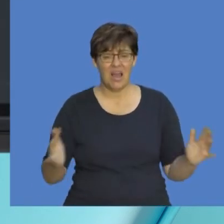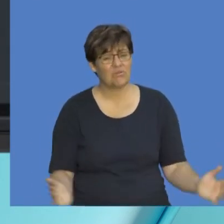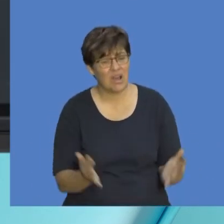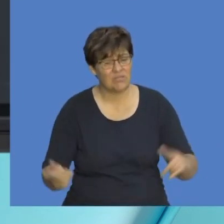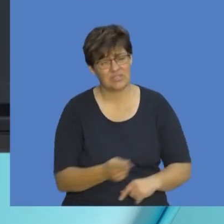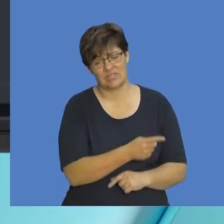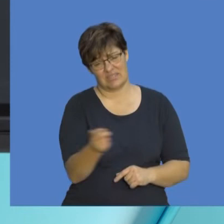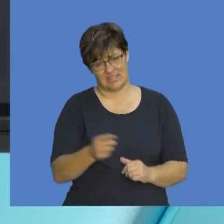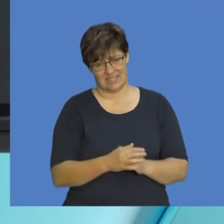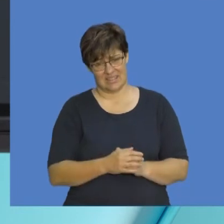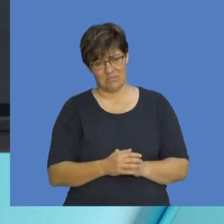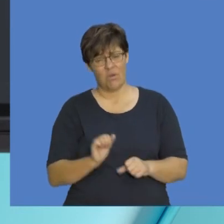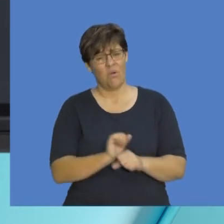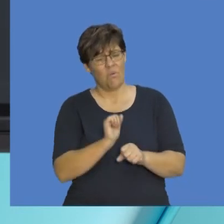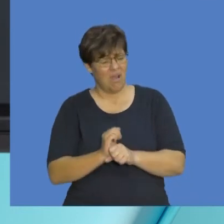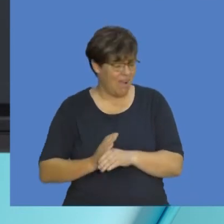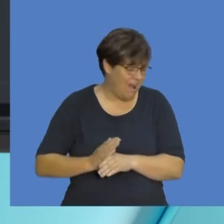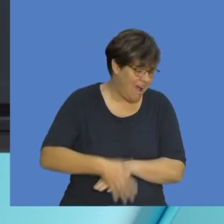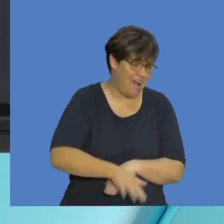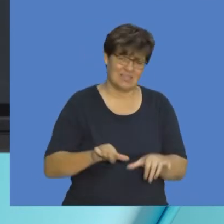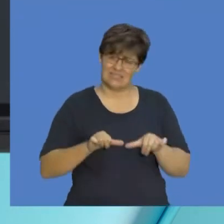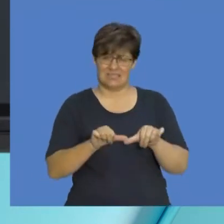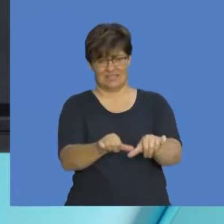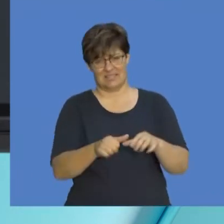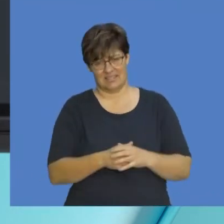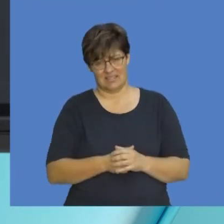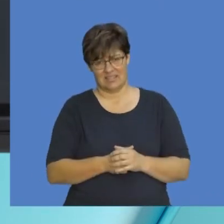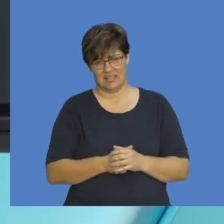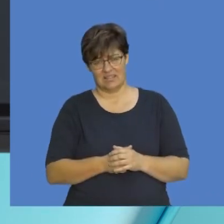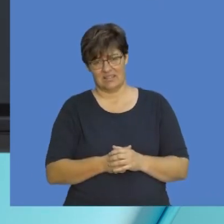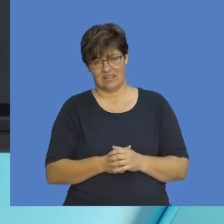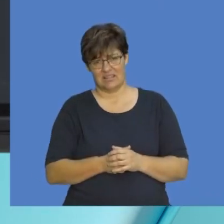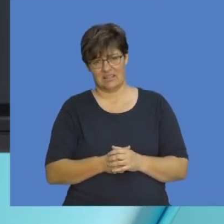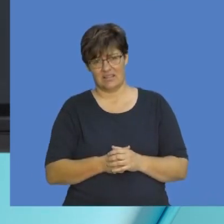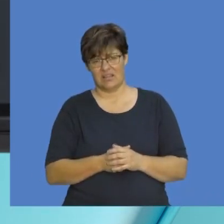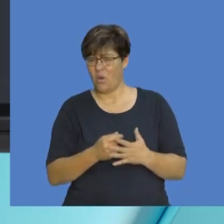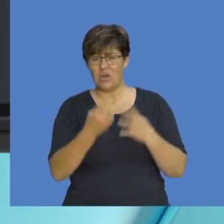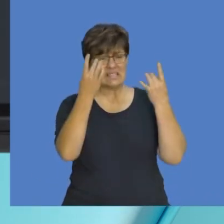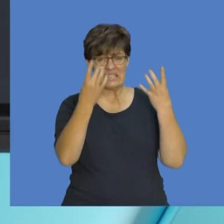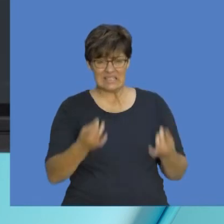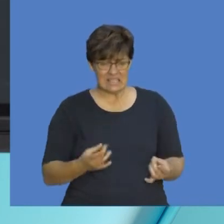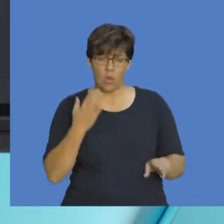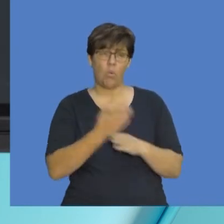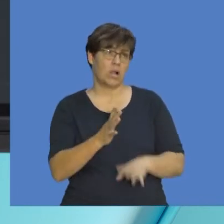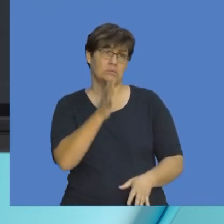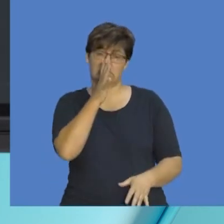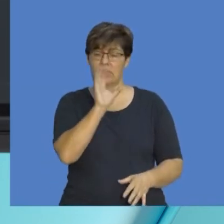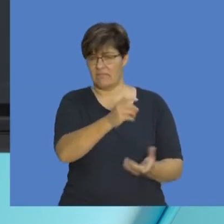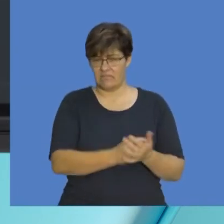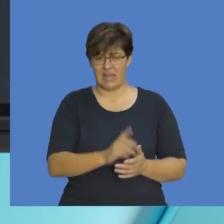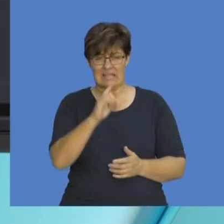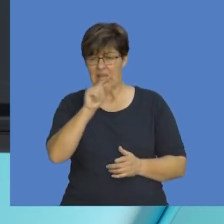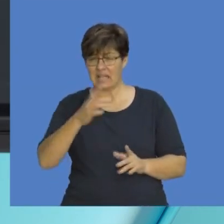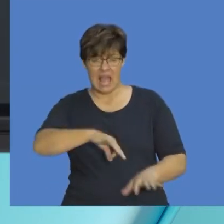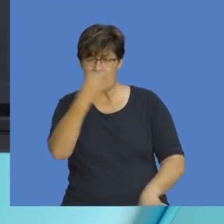will encourage you guys to keep working hard, consistency, okay? And there's so many careers in statistics. And I mean, I